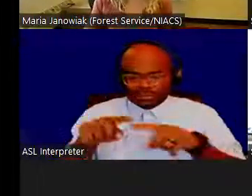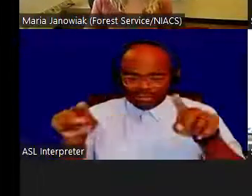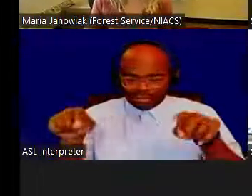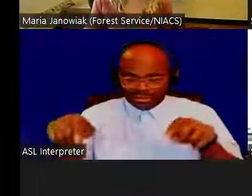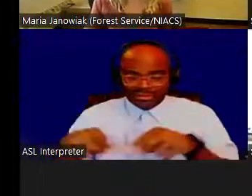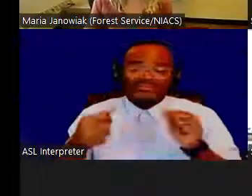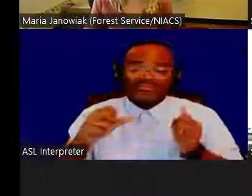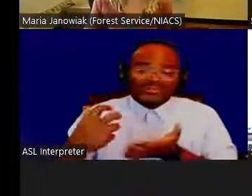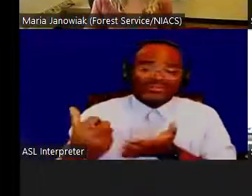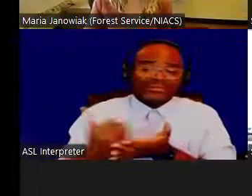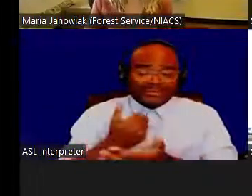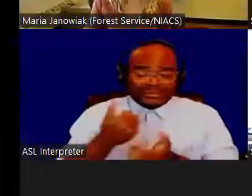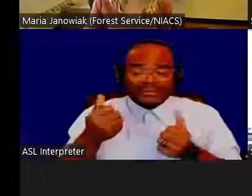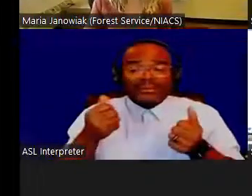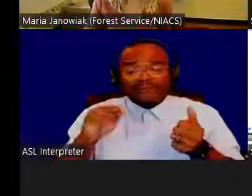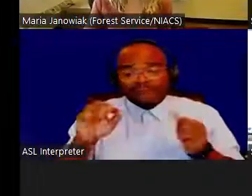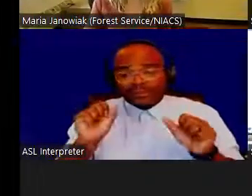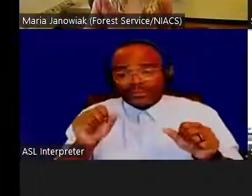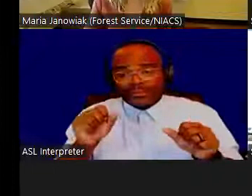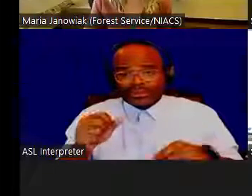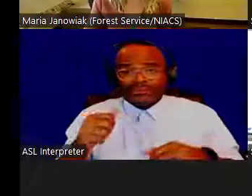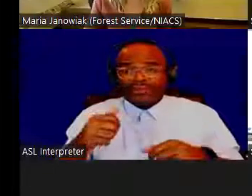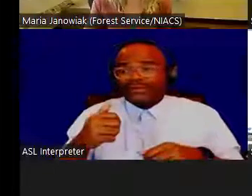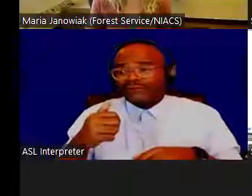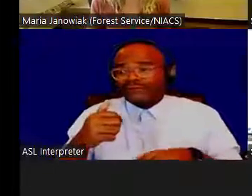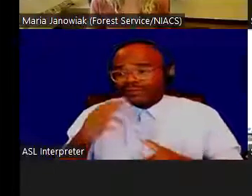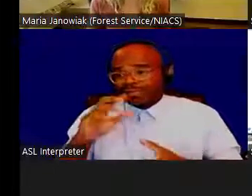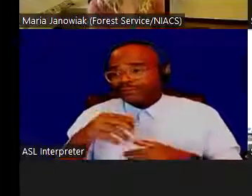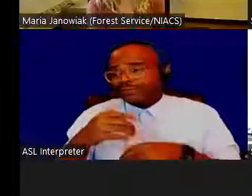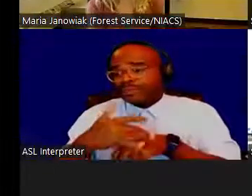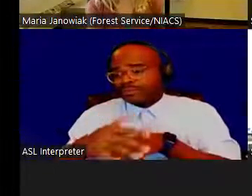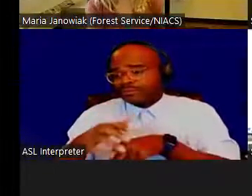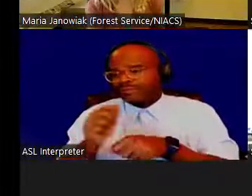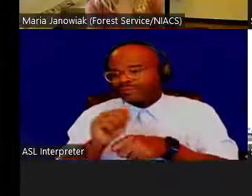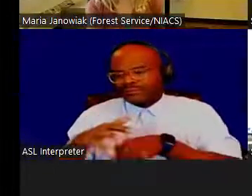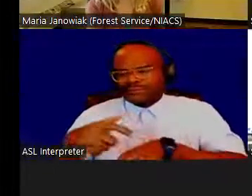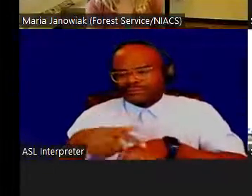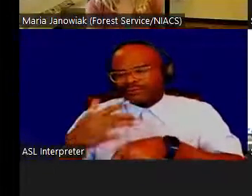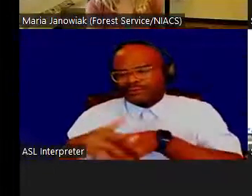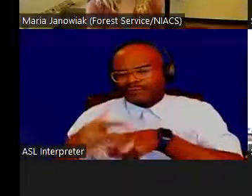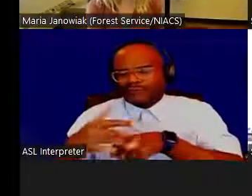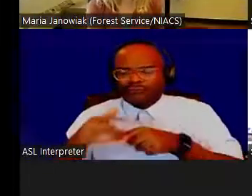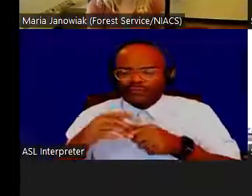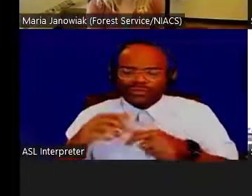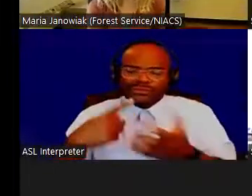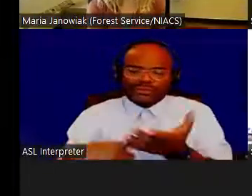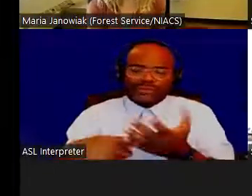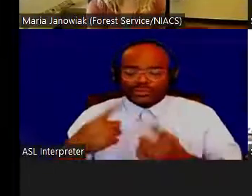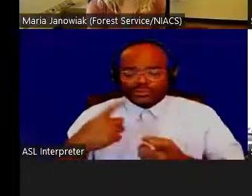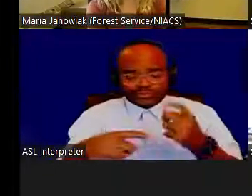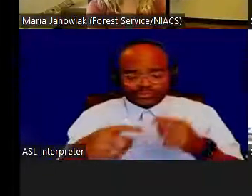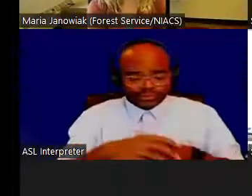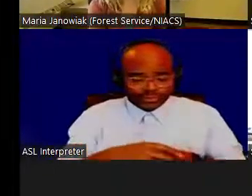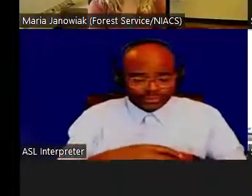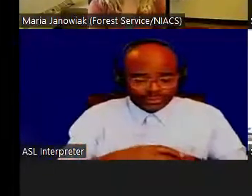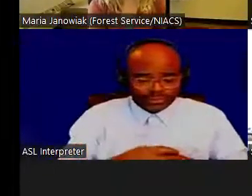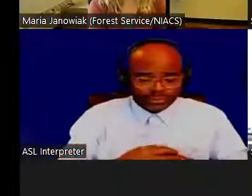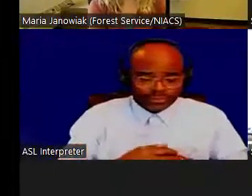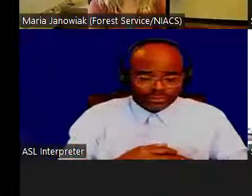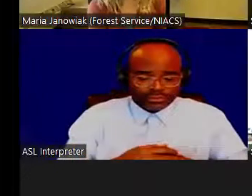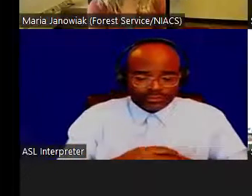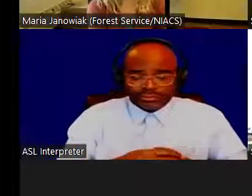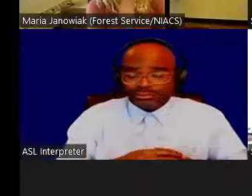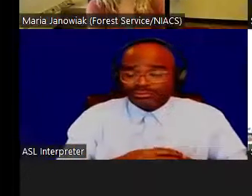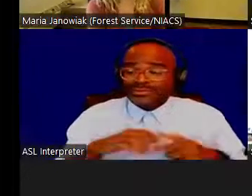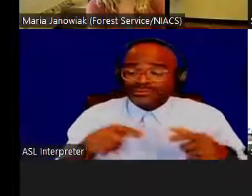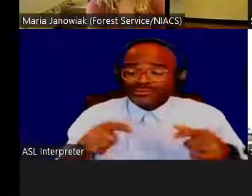of them as we can in the time available, and we do have time set aside for that. And so I want to introduce Stephen